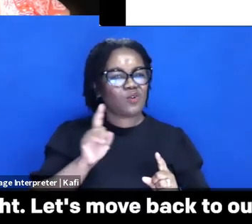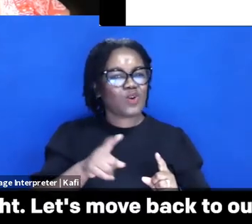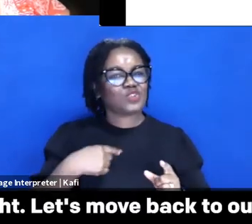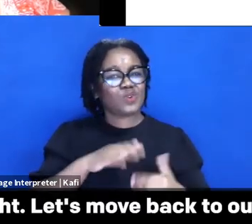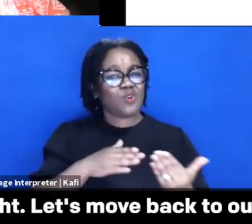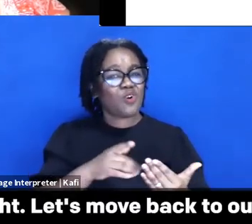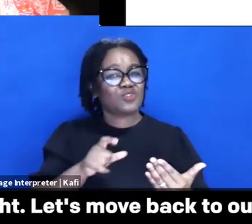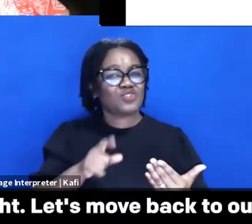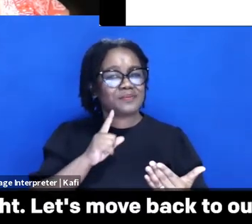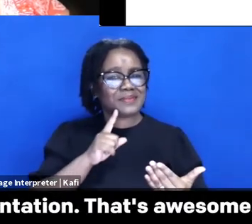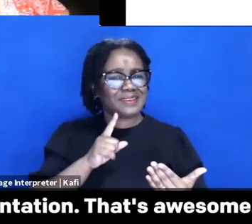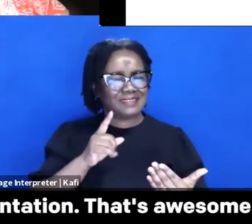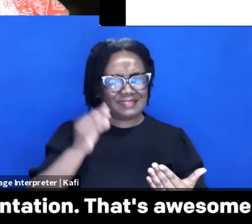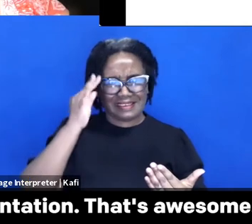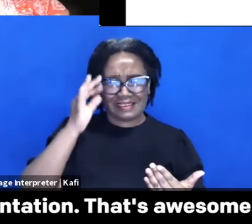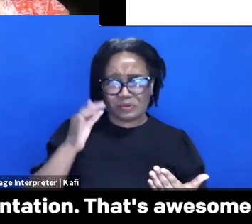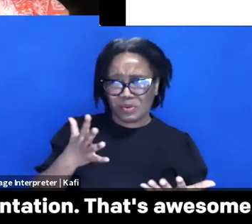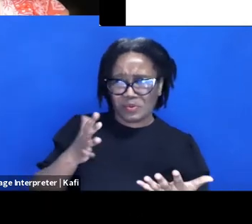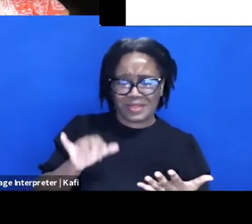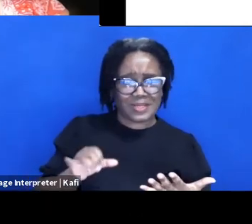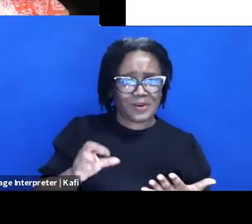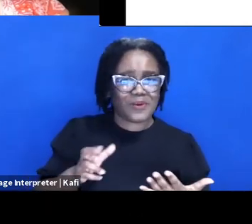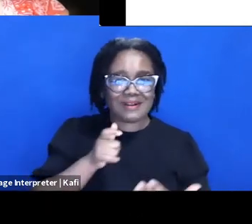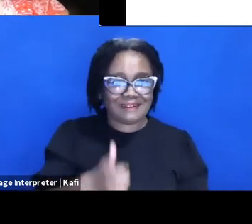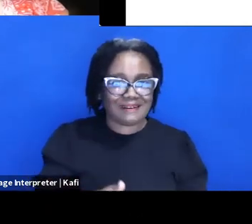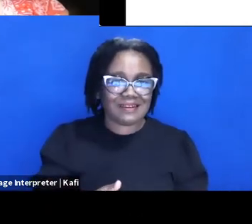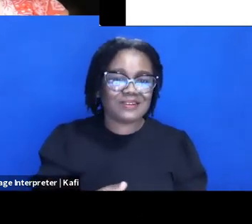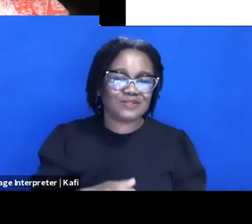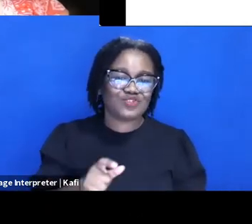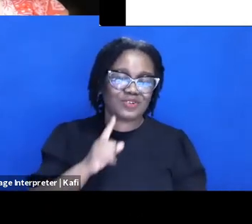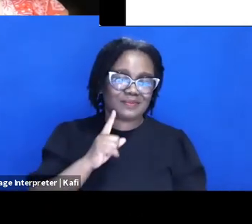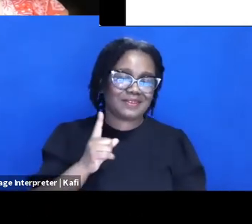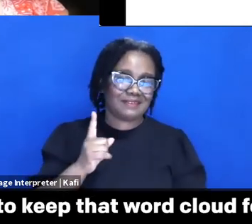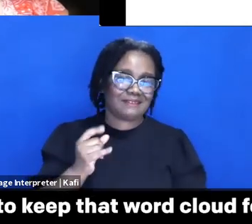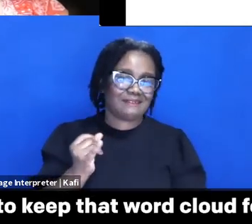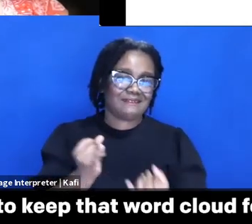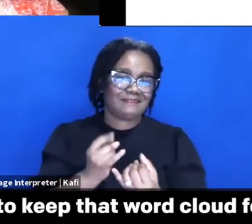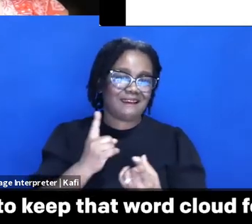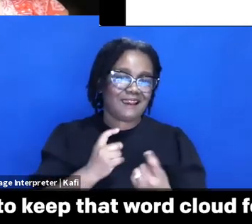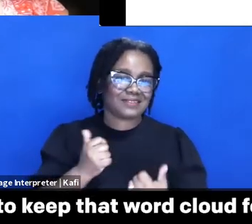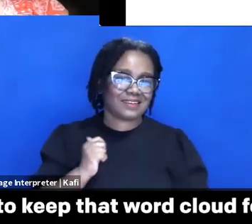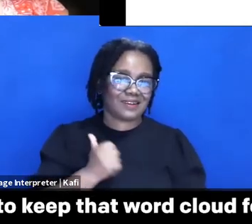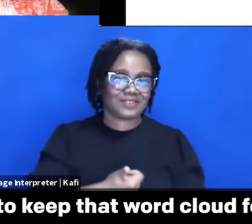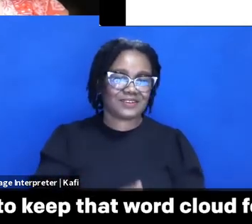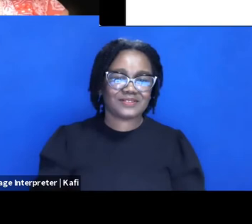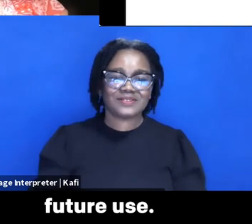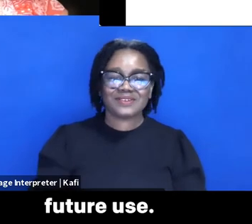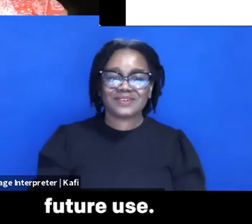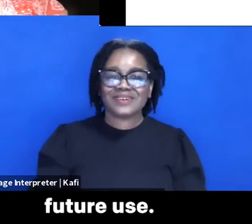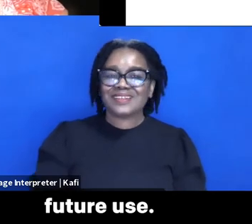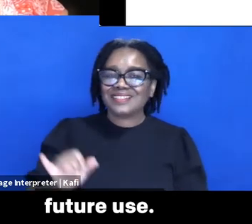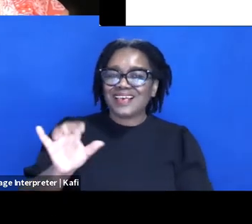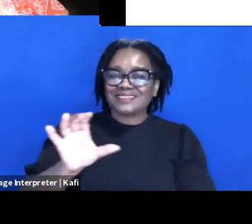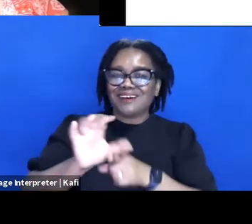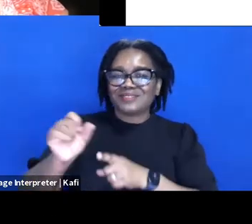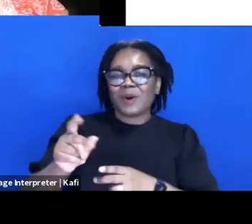All right, let's move back to our presentation. That's awesome. I want to keep that word cloud for future